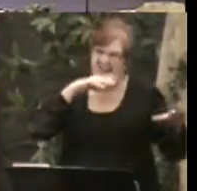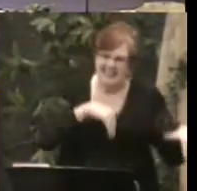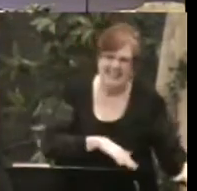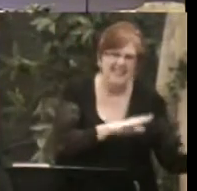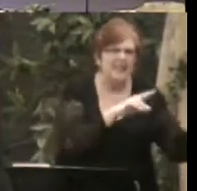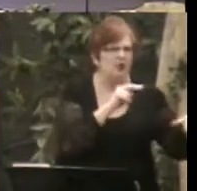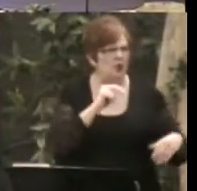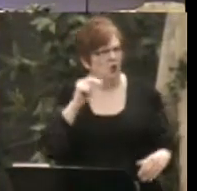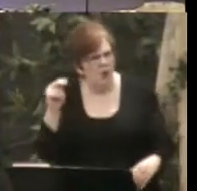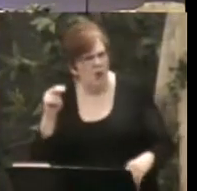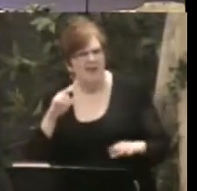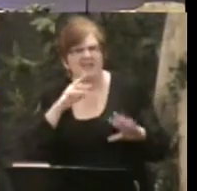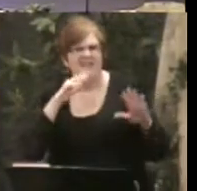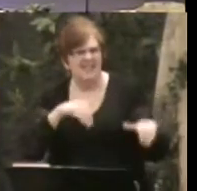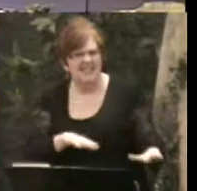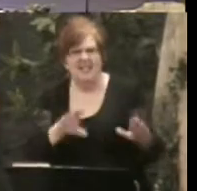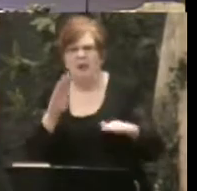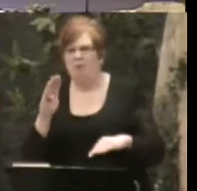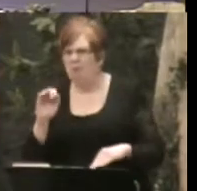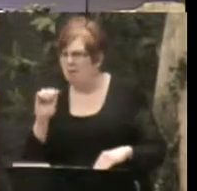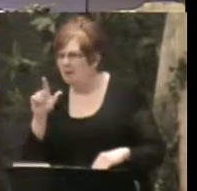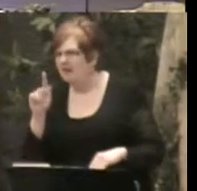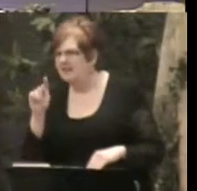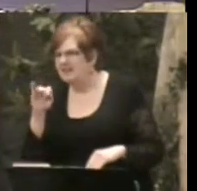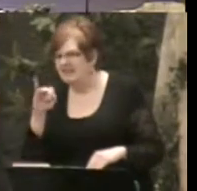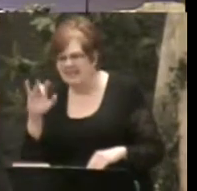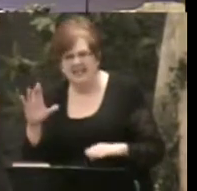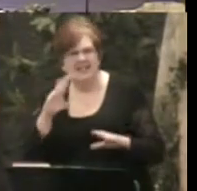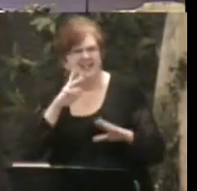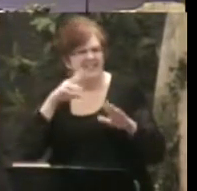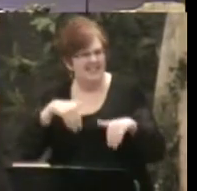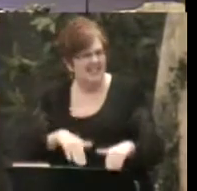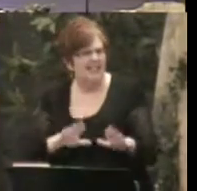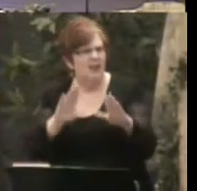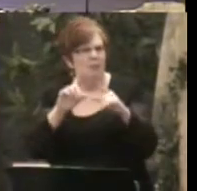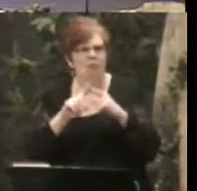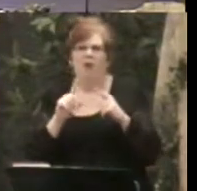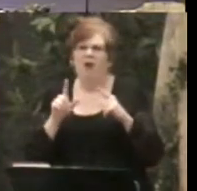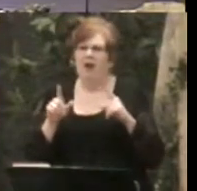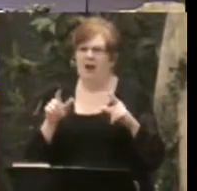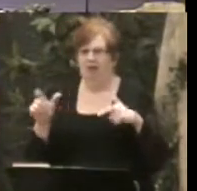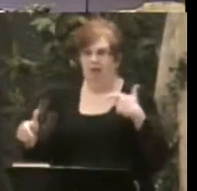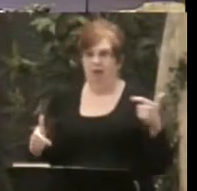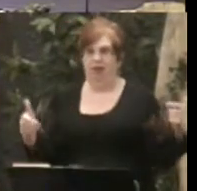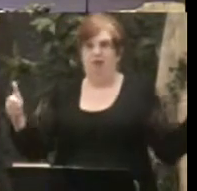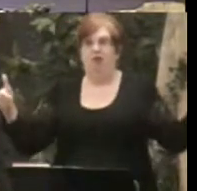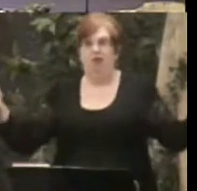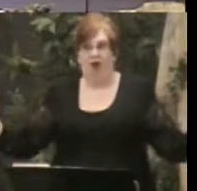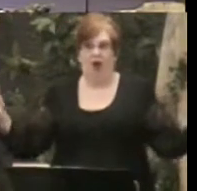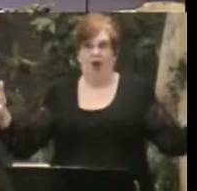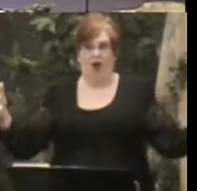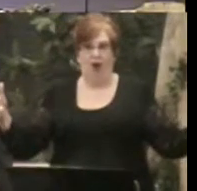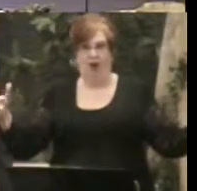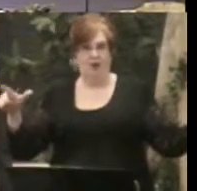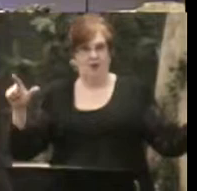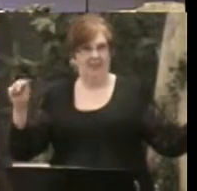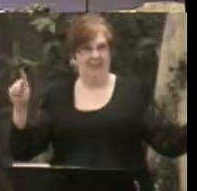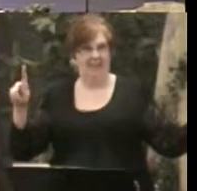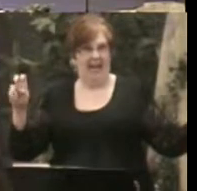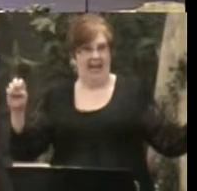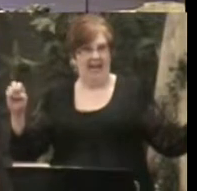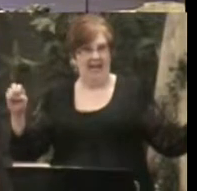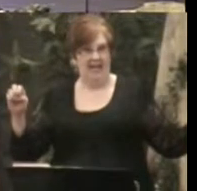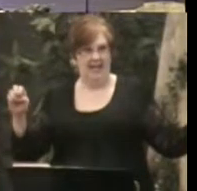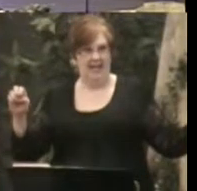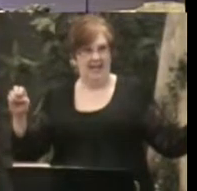or the Baltic Sea or the Mediterranean Sea. It is really more a large lake. As a comparison, you could fit four